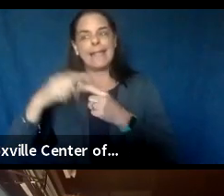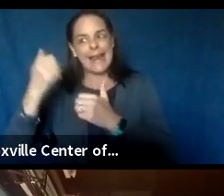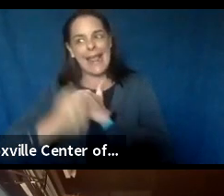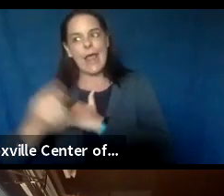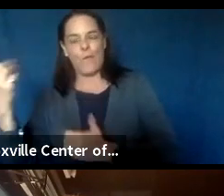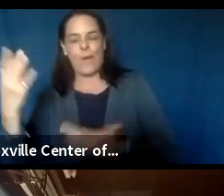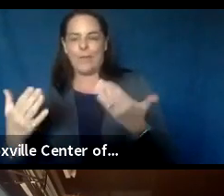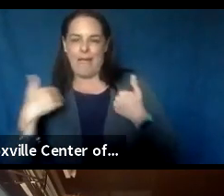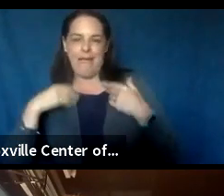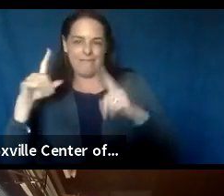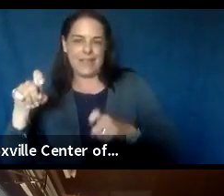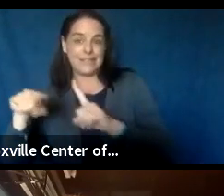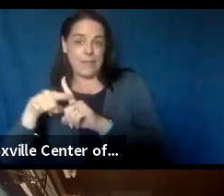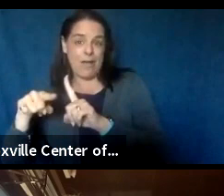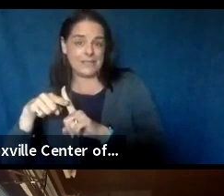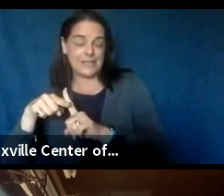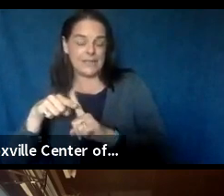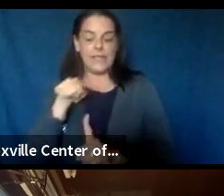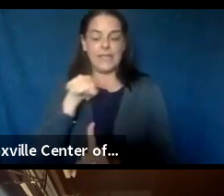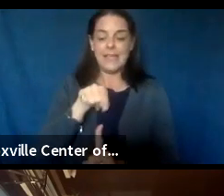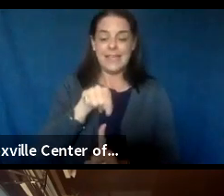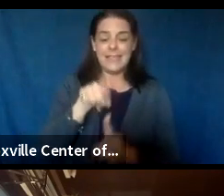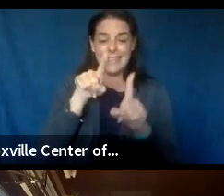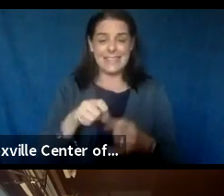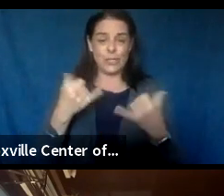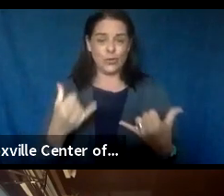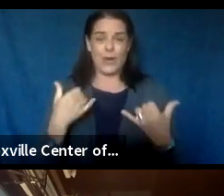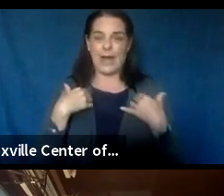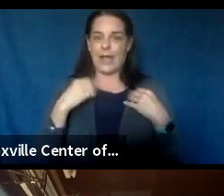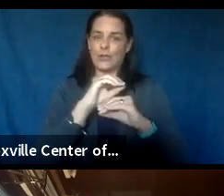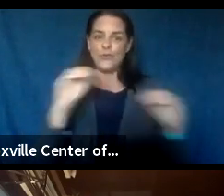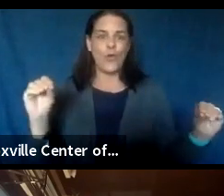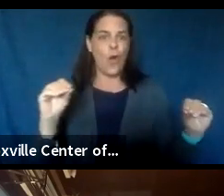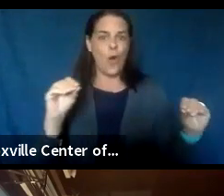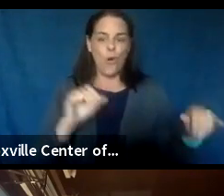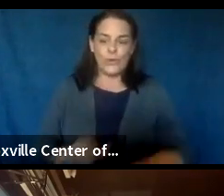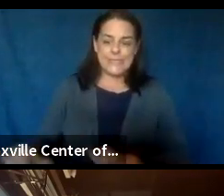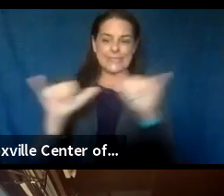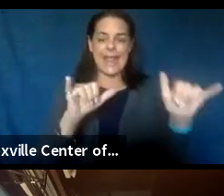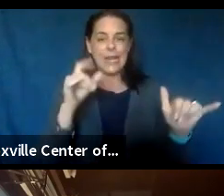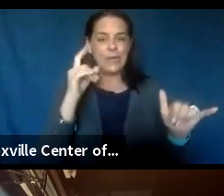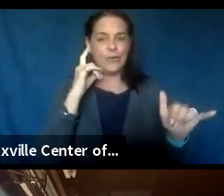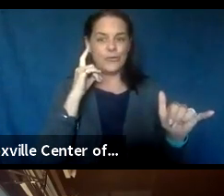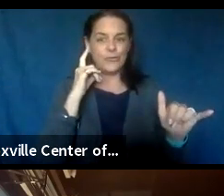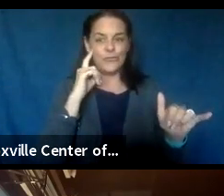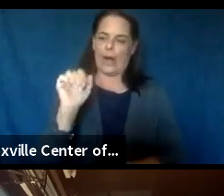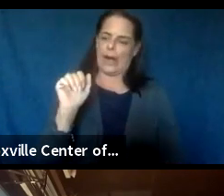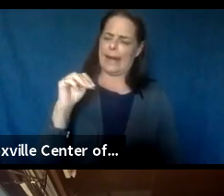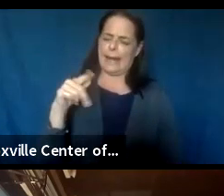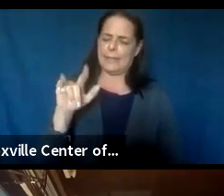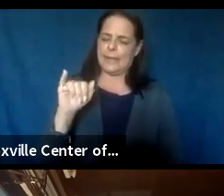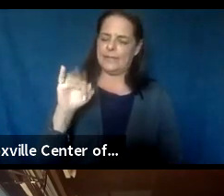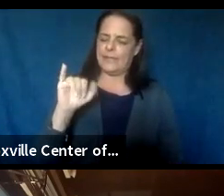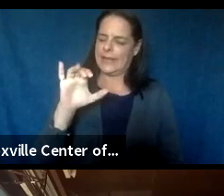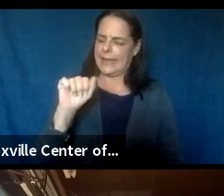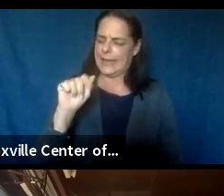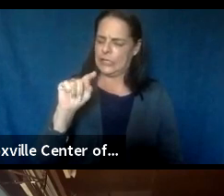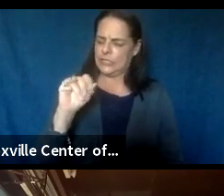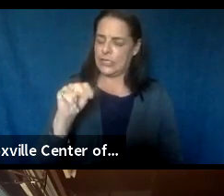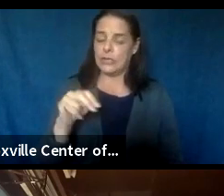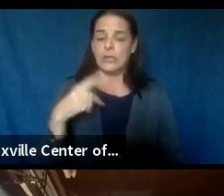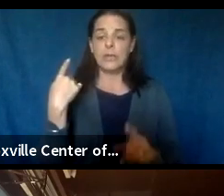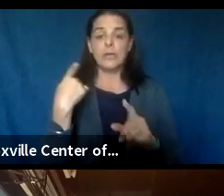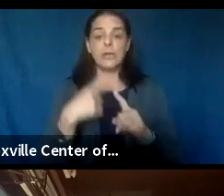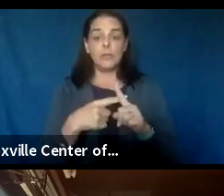test positive. This is a test that currently has no universal standard for amplification. Furthermore, according to Koch's